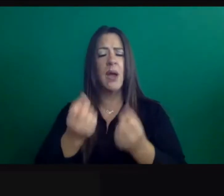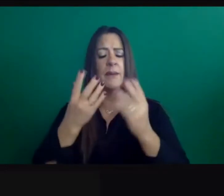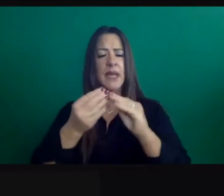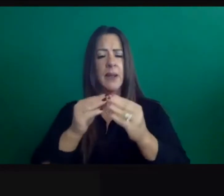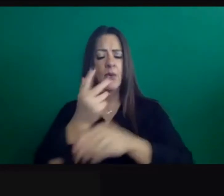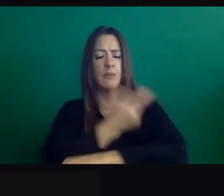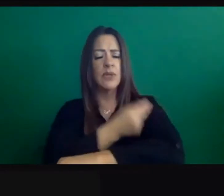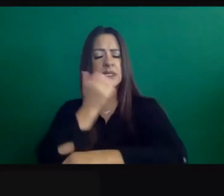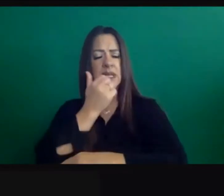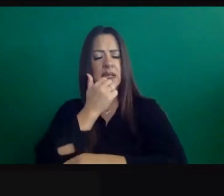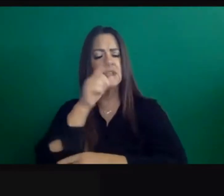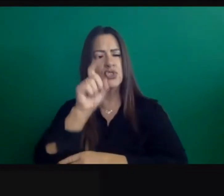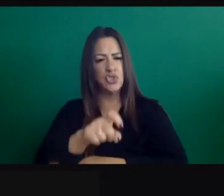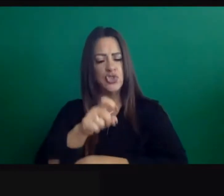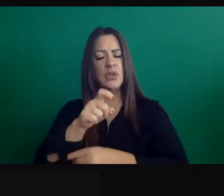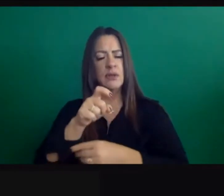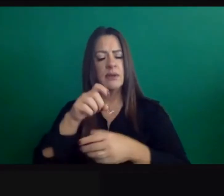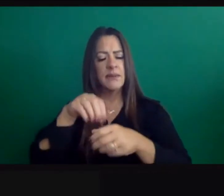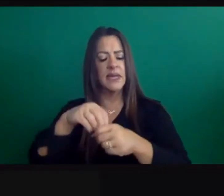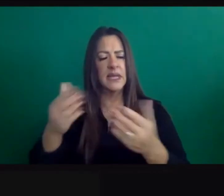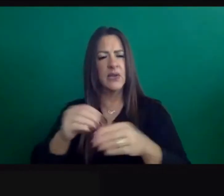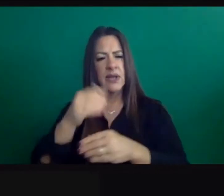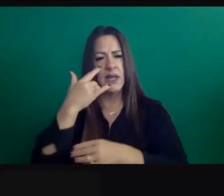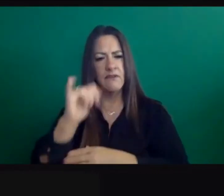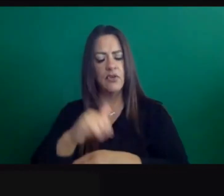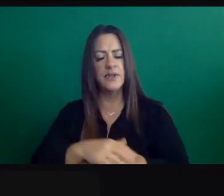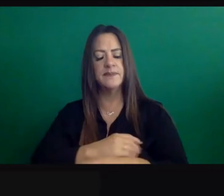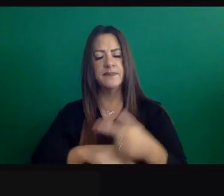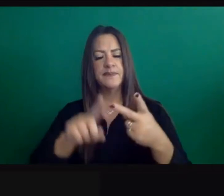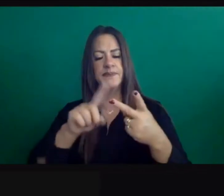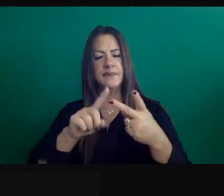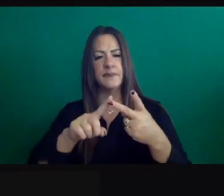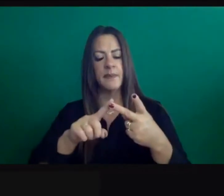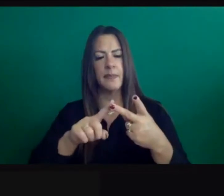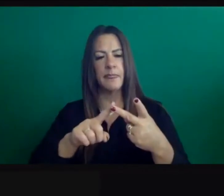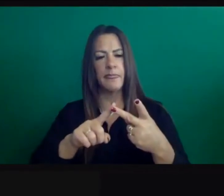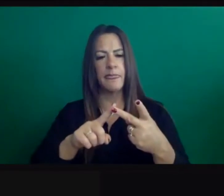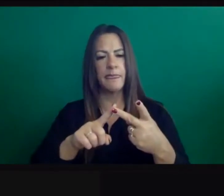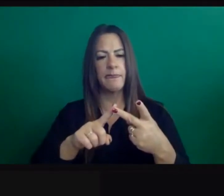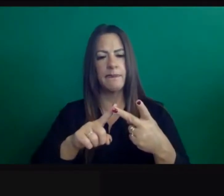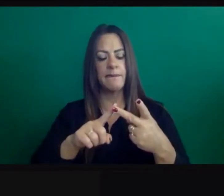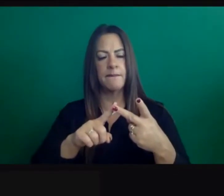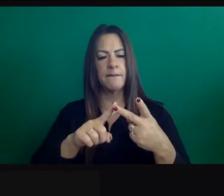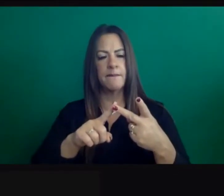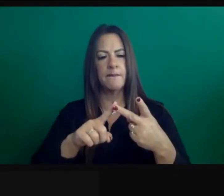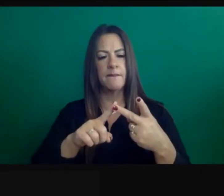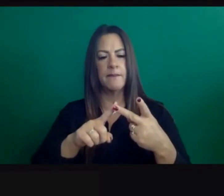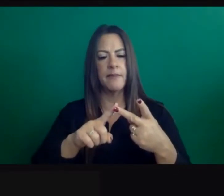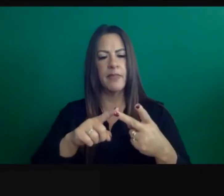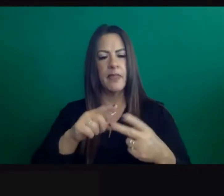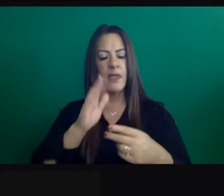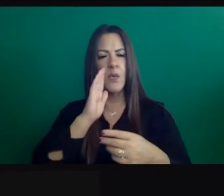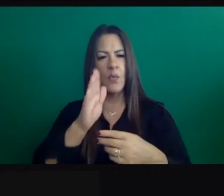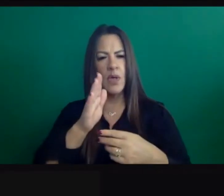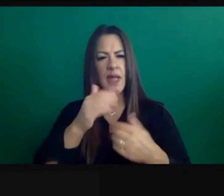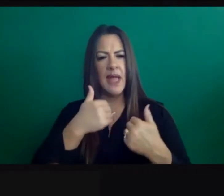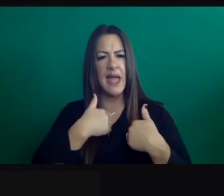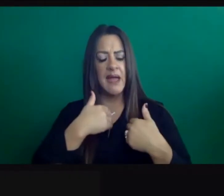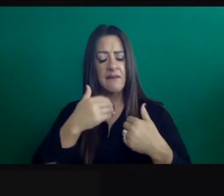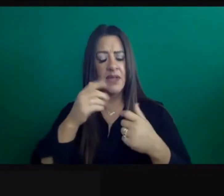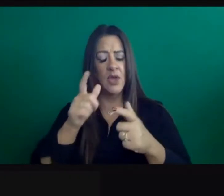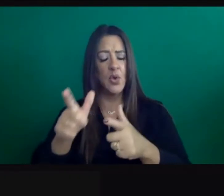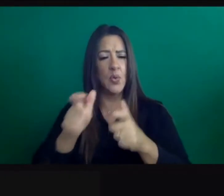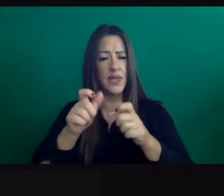Second, there's hope California is emerging from the worst of this wave of this pandemic, as you mentioned. There will be pressure to reopen as